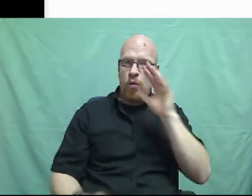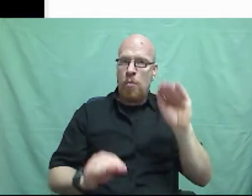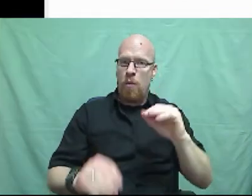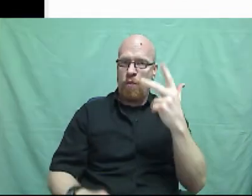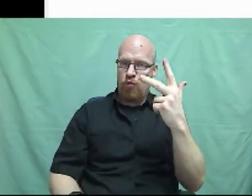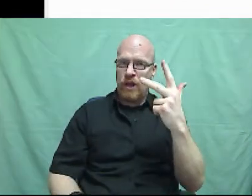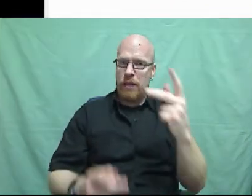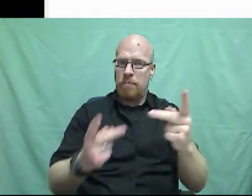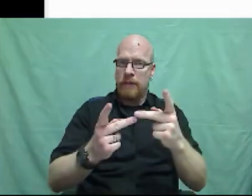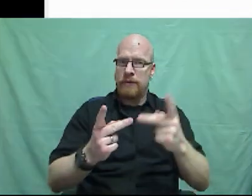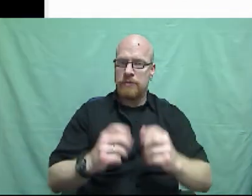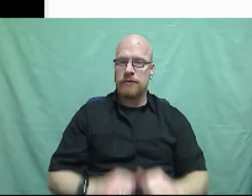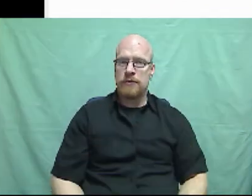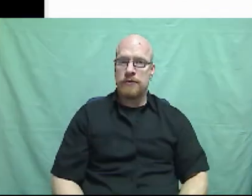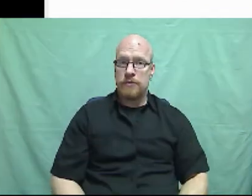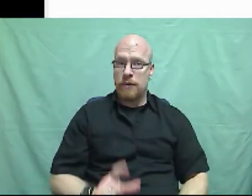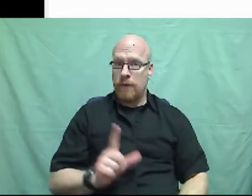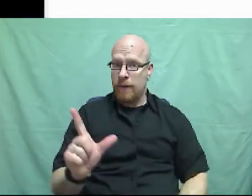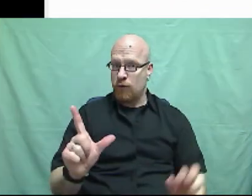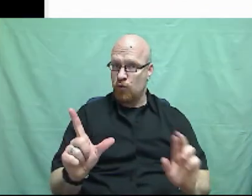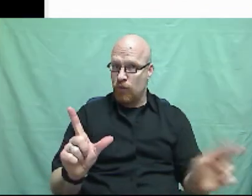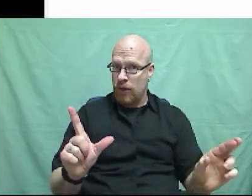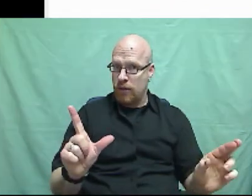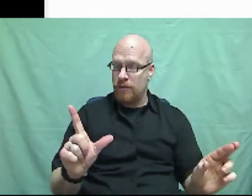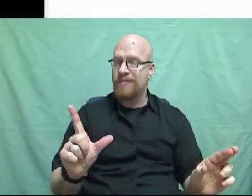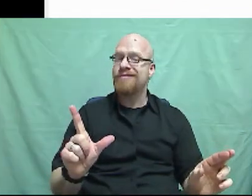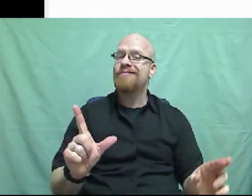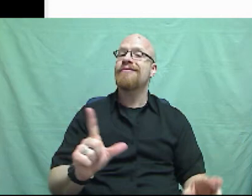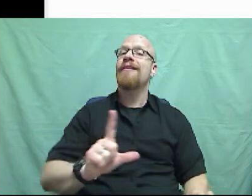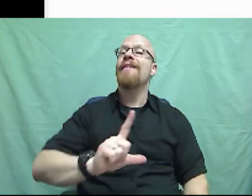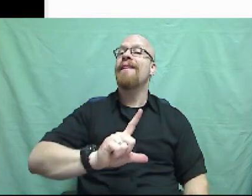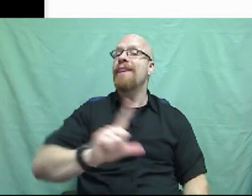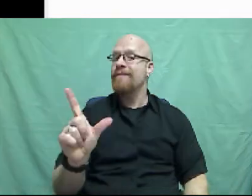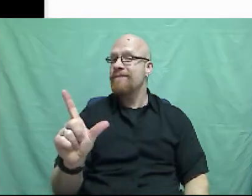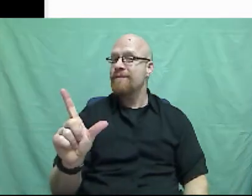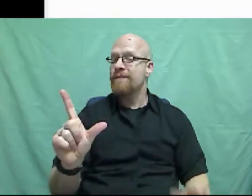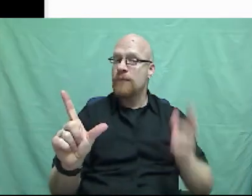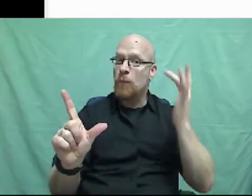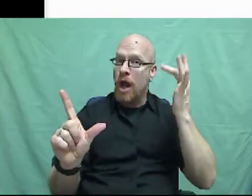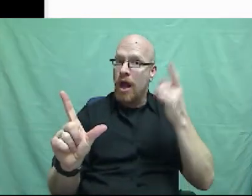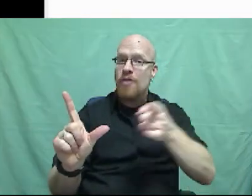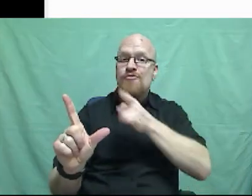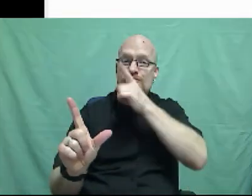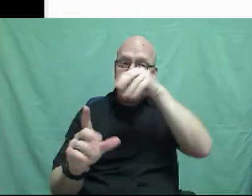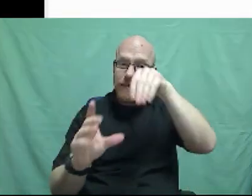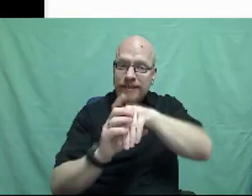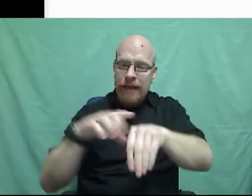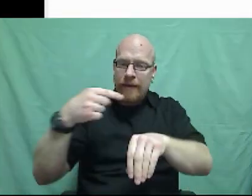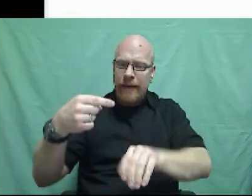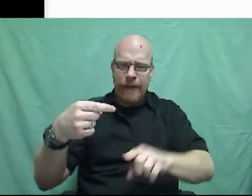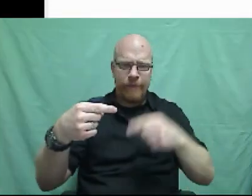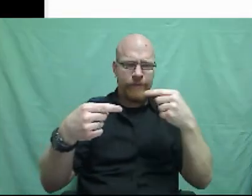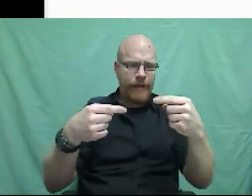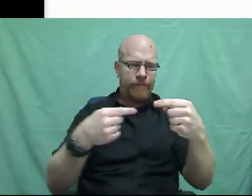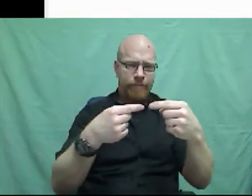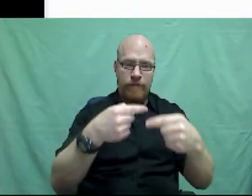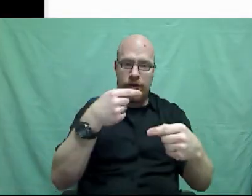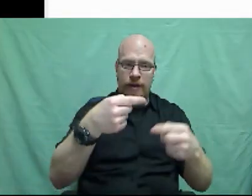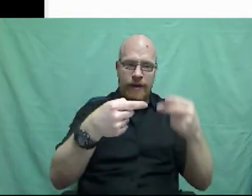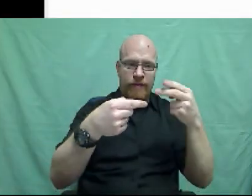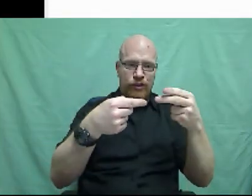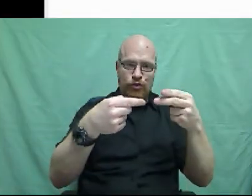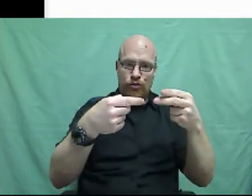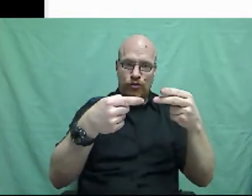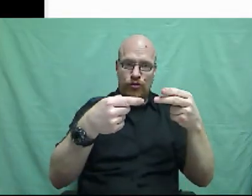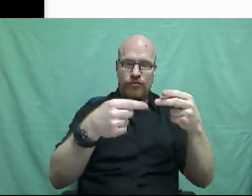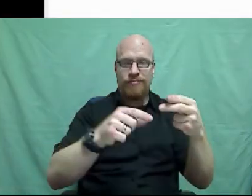And the opposite situation, we have x plus 3 quantity squared. The graph is going to move 3 places to the left or right?